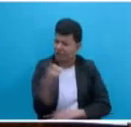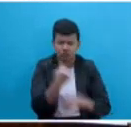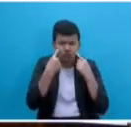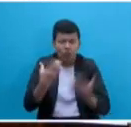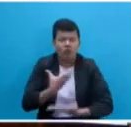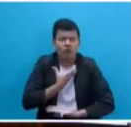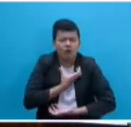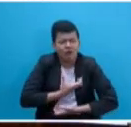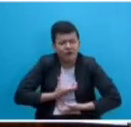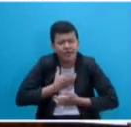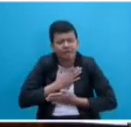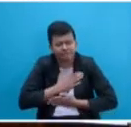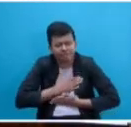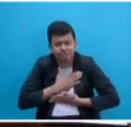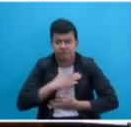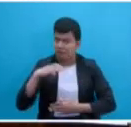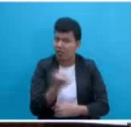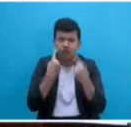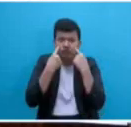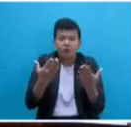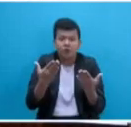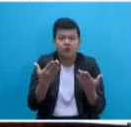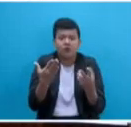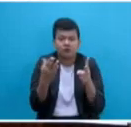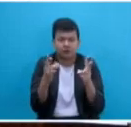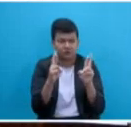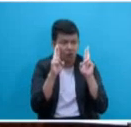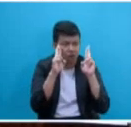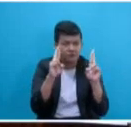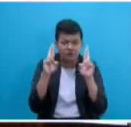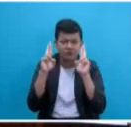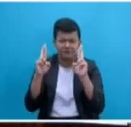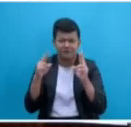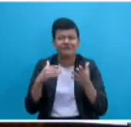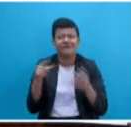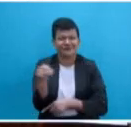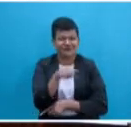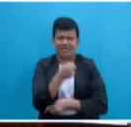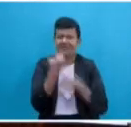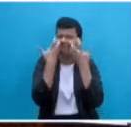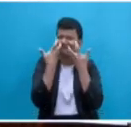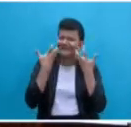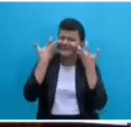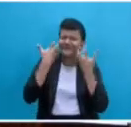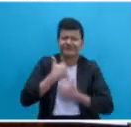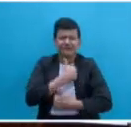must exude hope. And he must exude cheer and joy.